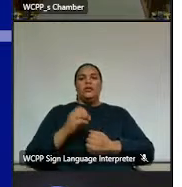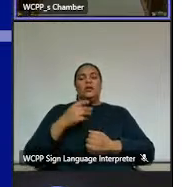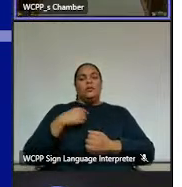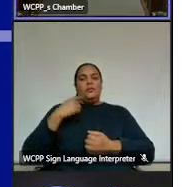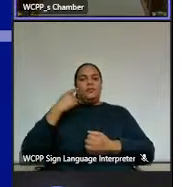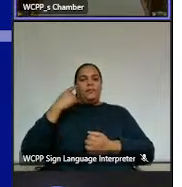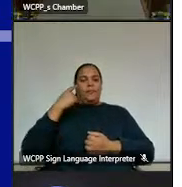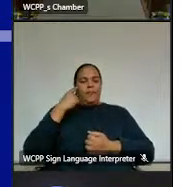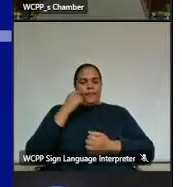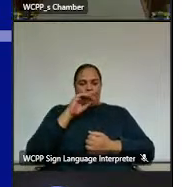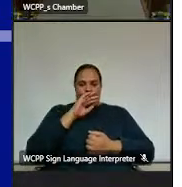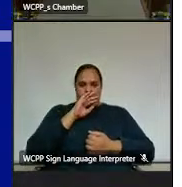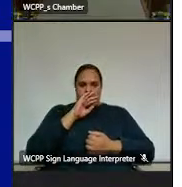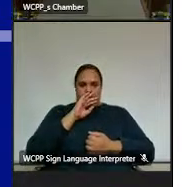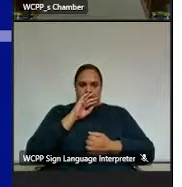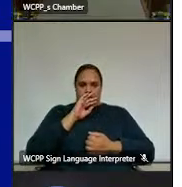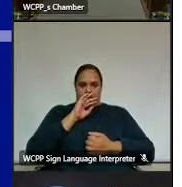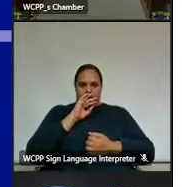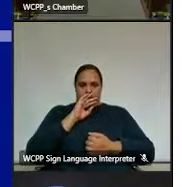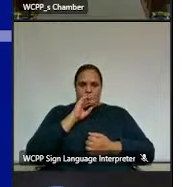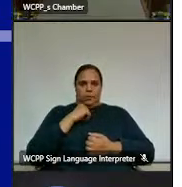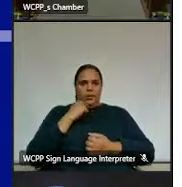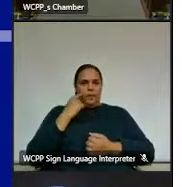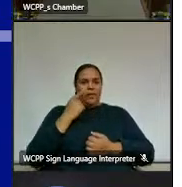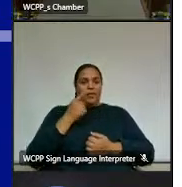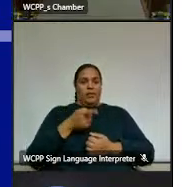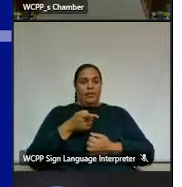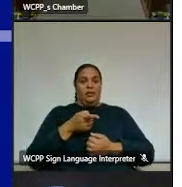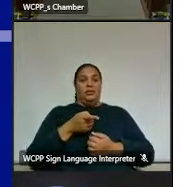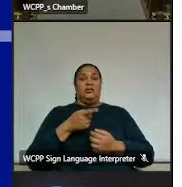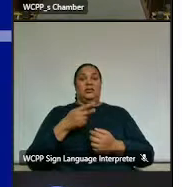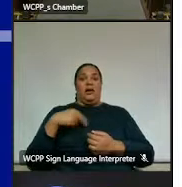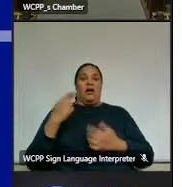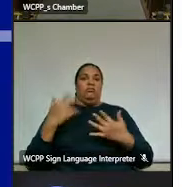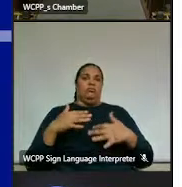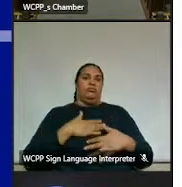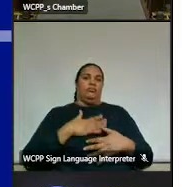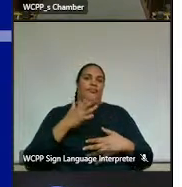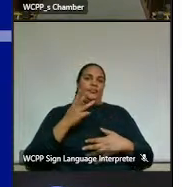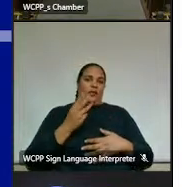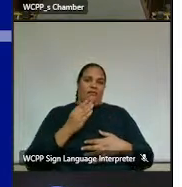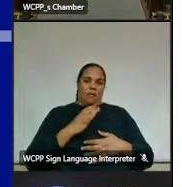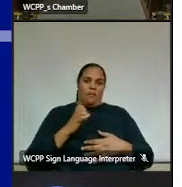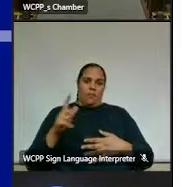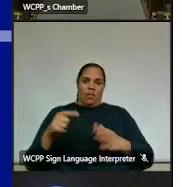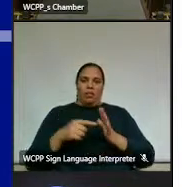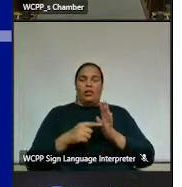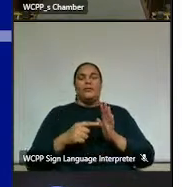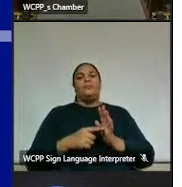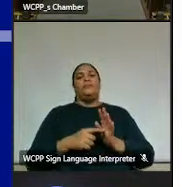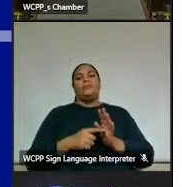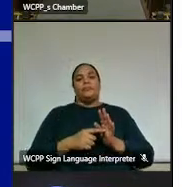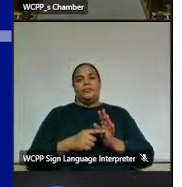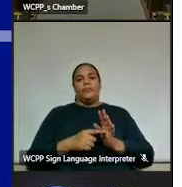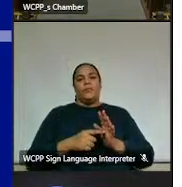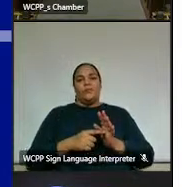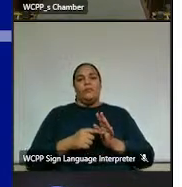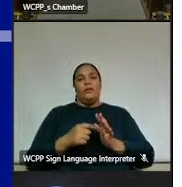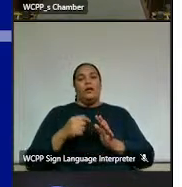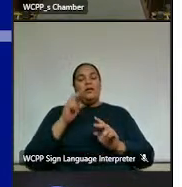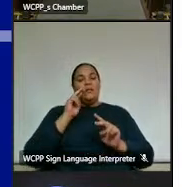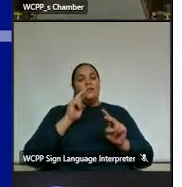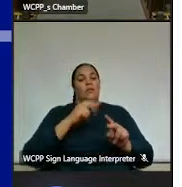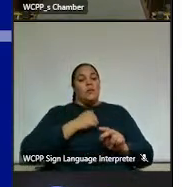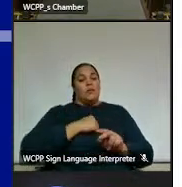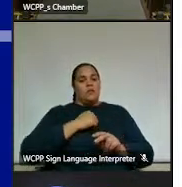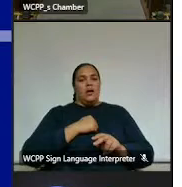that this bill is highly appreciated, and I think it is, from my perception,